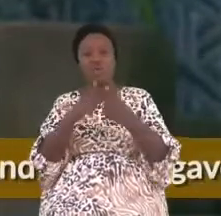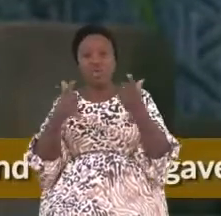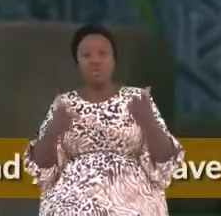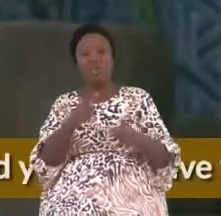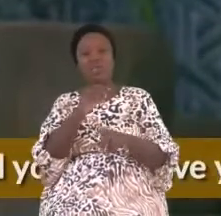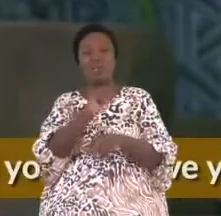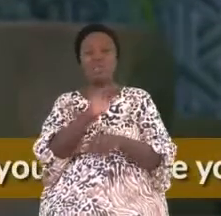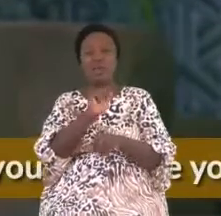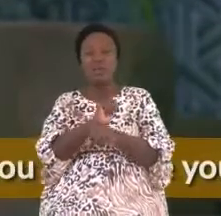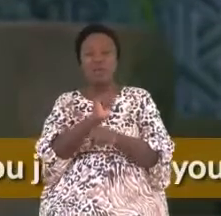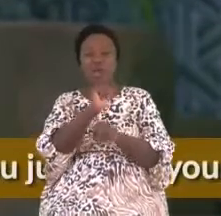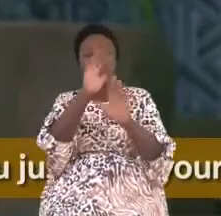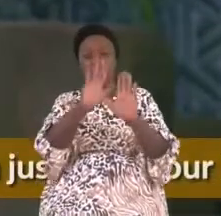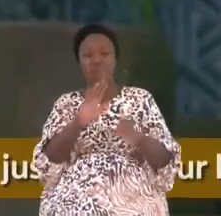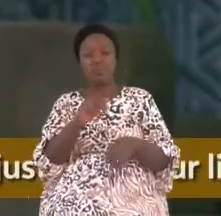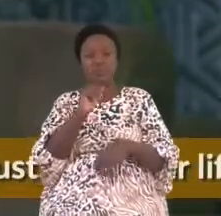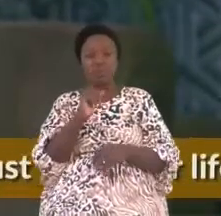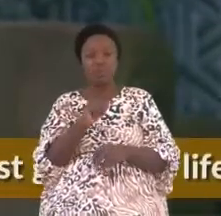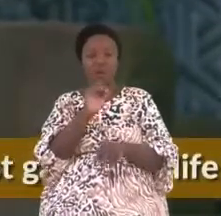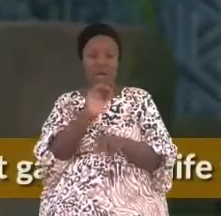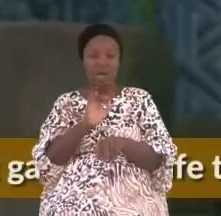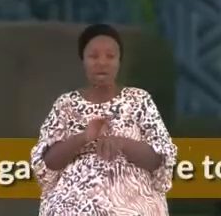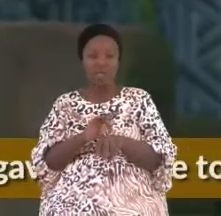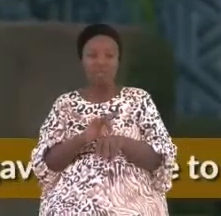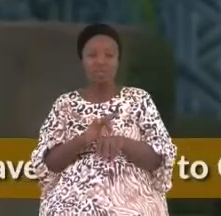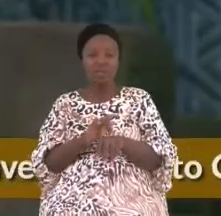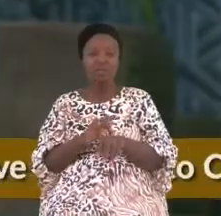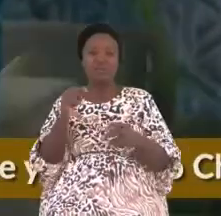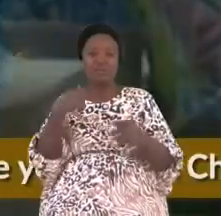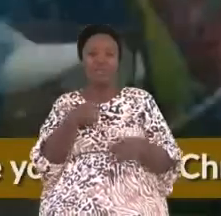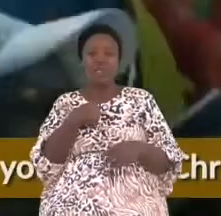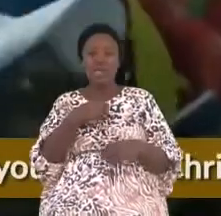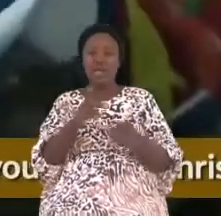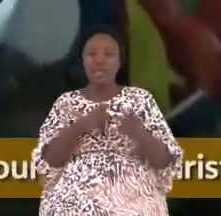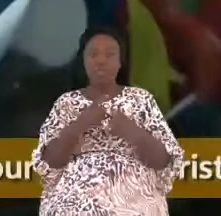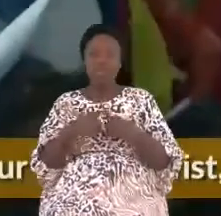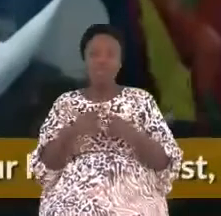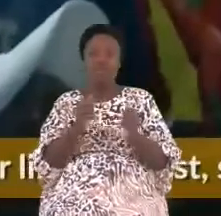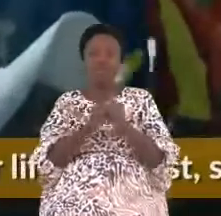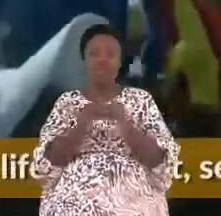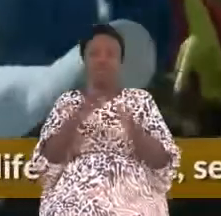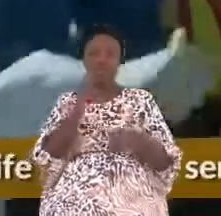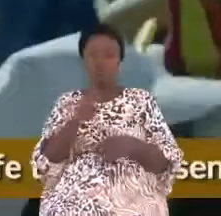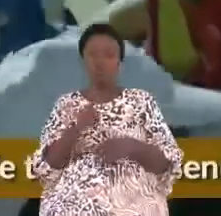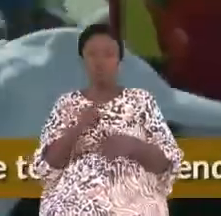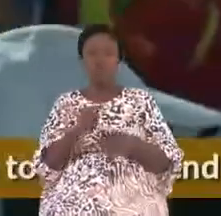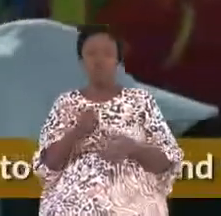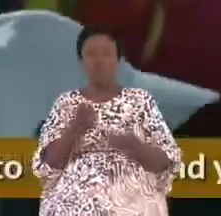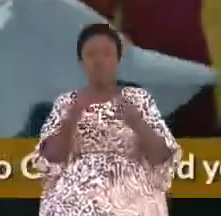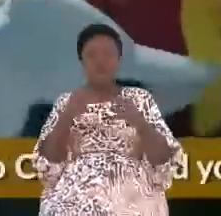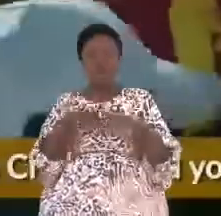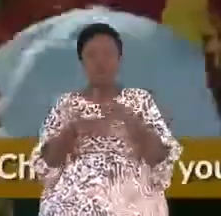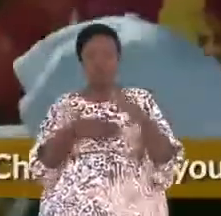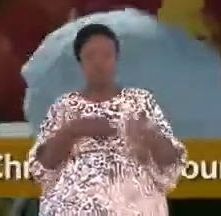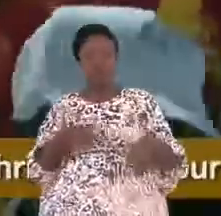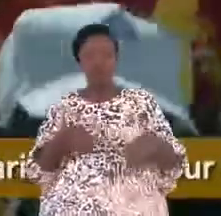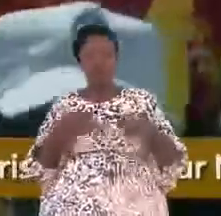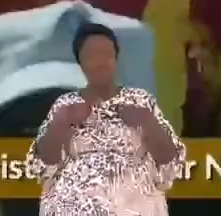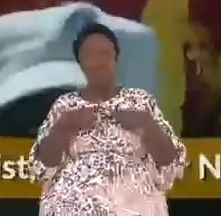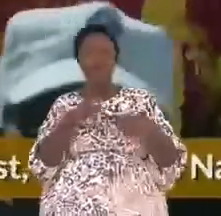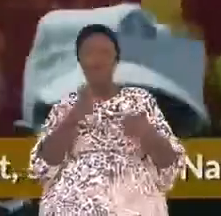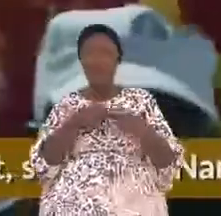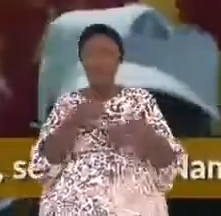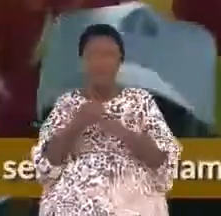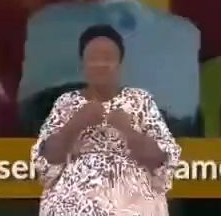time i'll be talking to god be praying and be talking to god god is visiting you specially